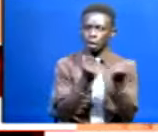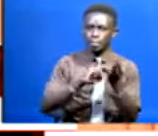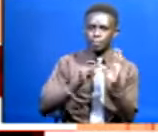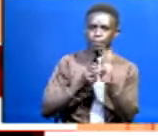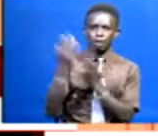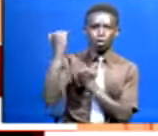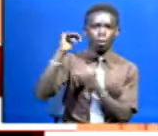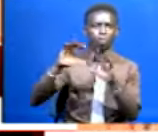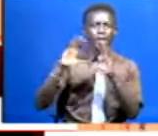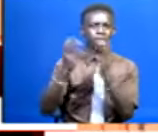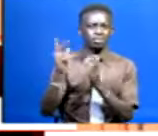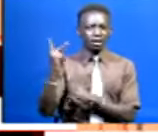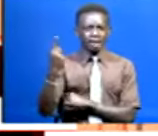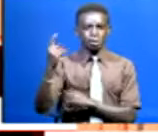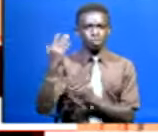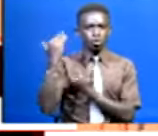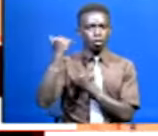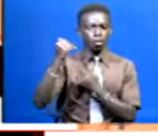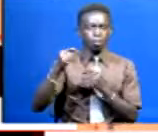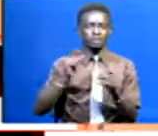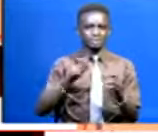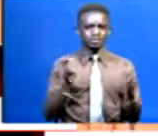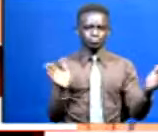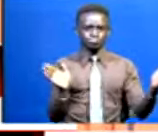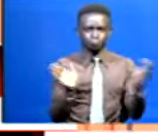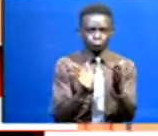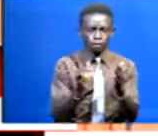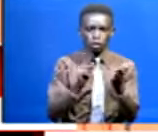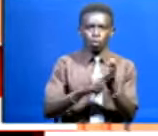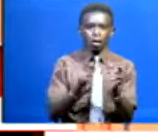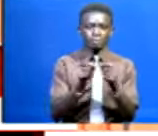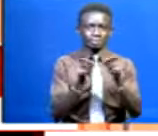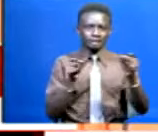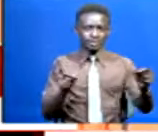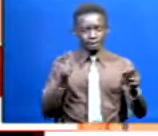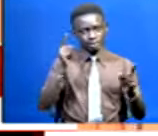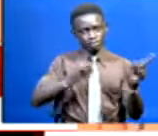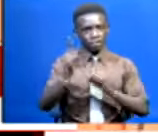distance traveled by area residents in search of the precious commodity.